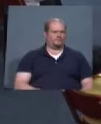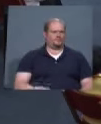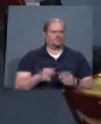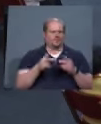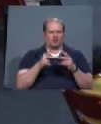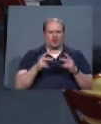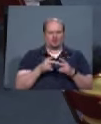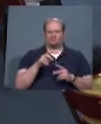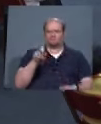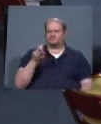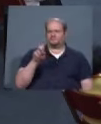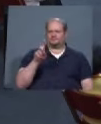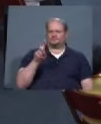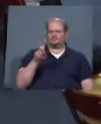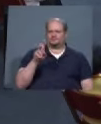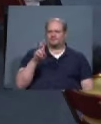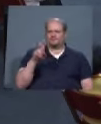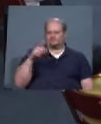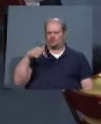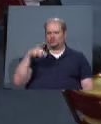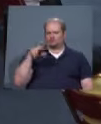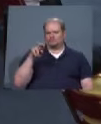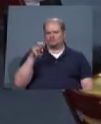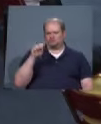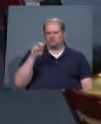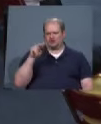Locate the Duquesne neighborhood on that map for us, would you?